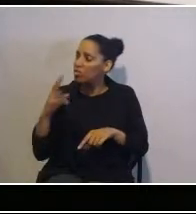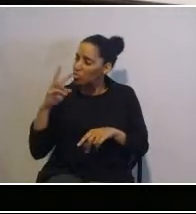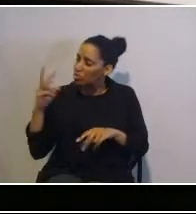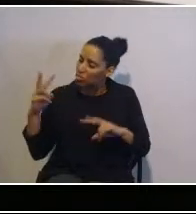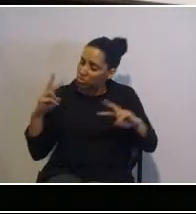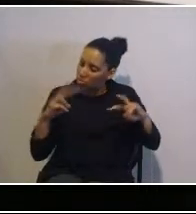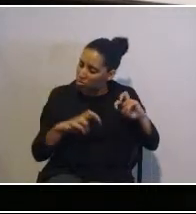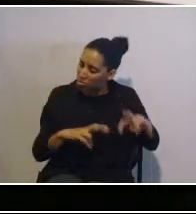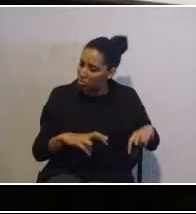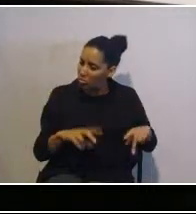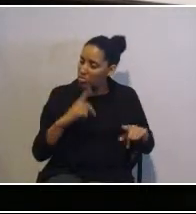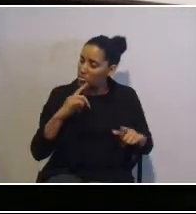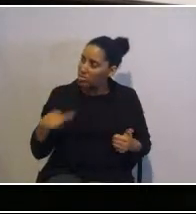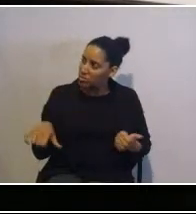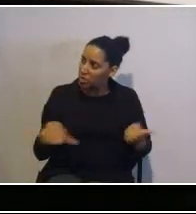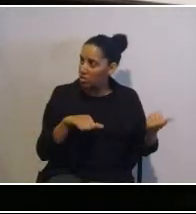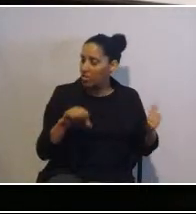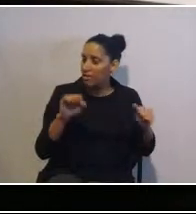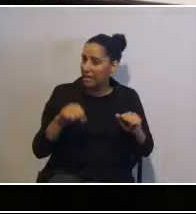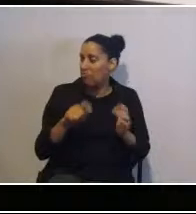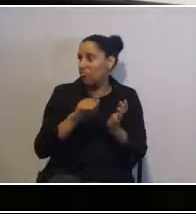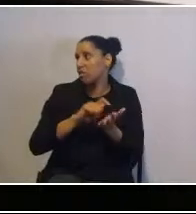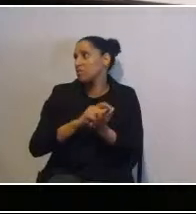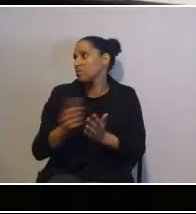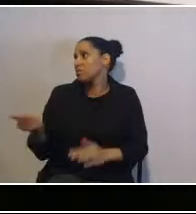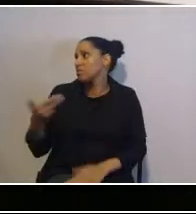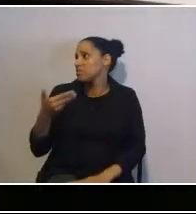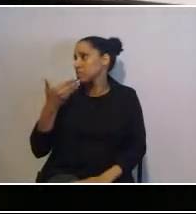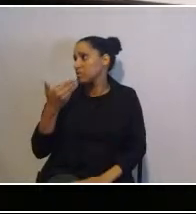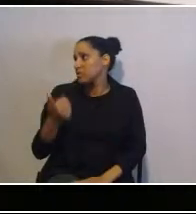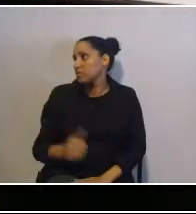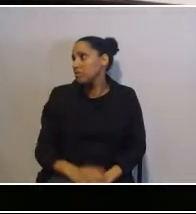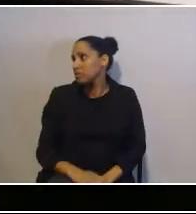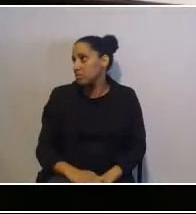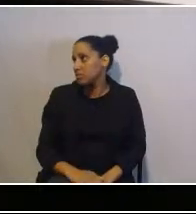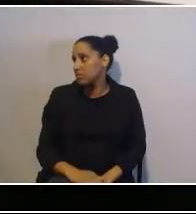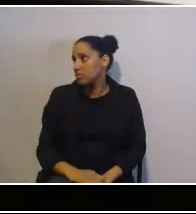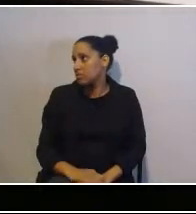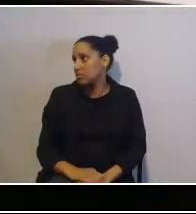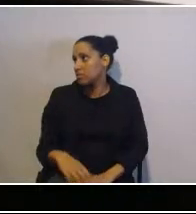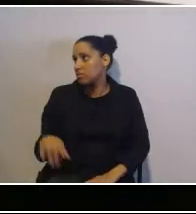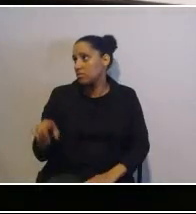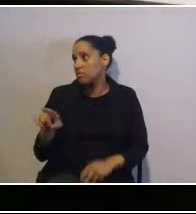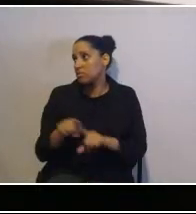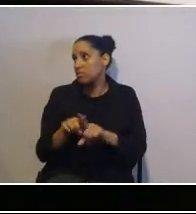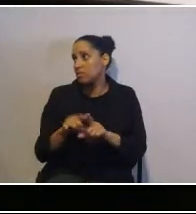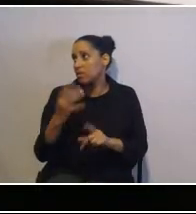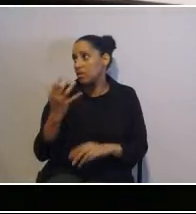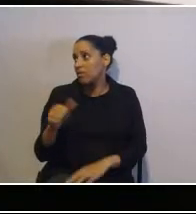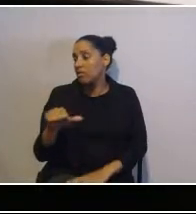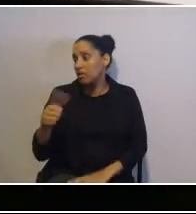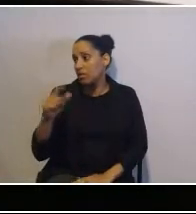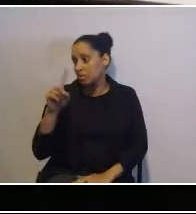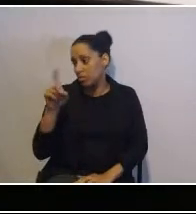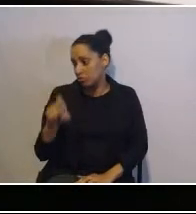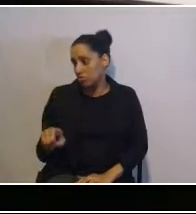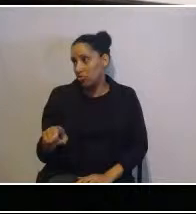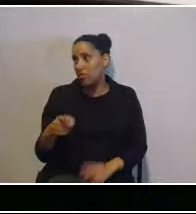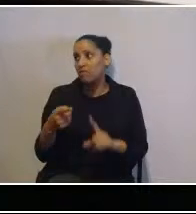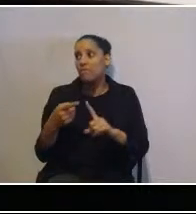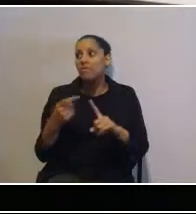conclusively by way of writing to us. And then I've got another question here coming from the member of the